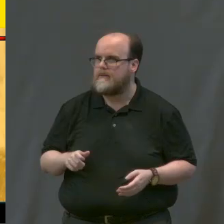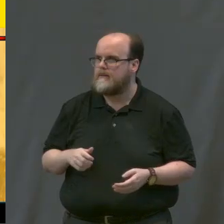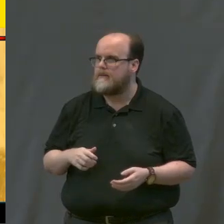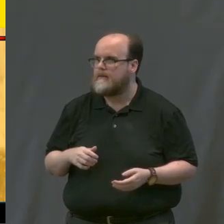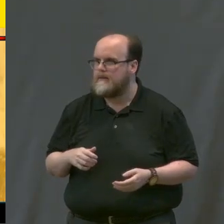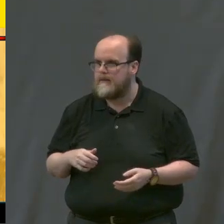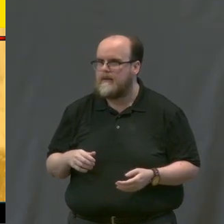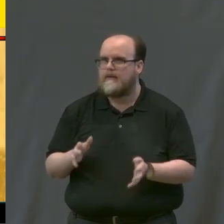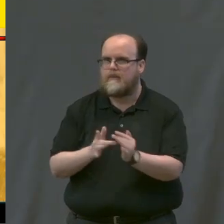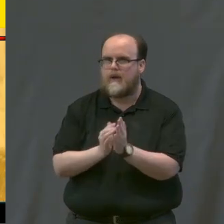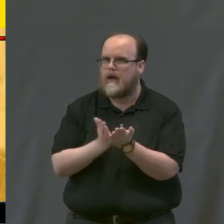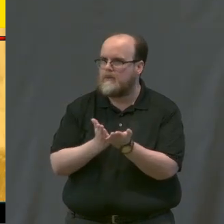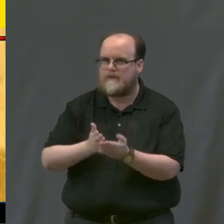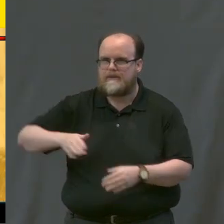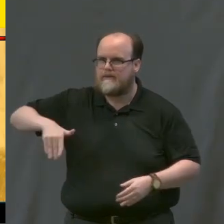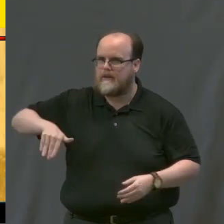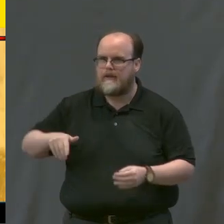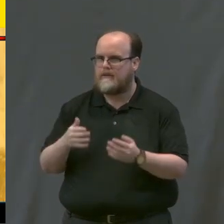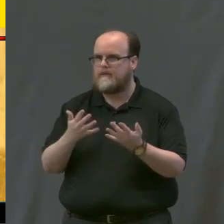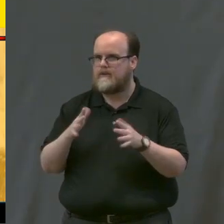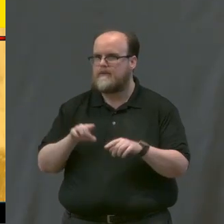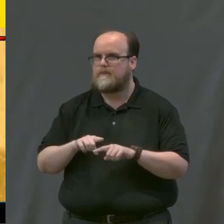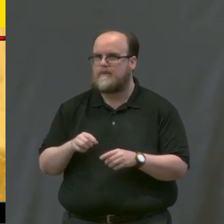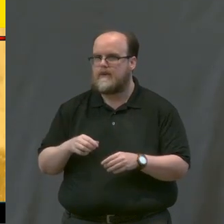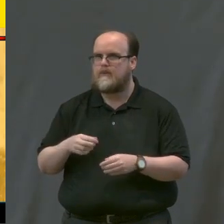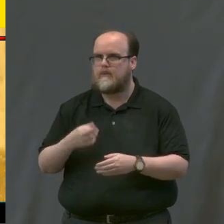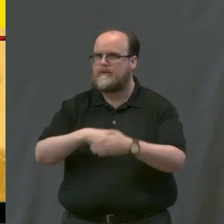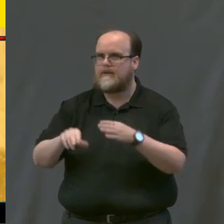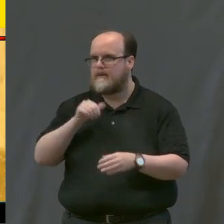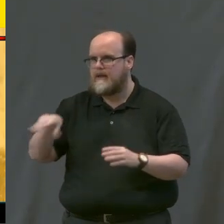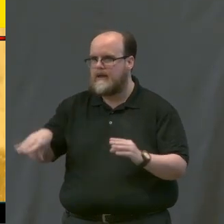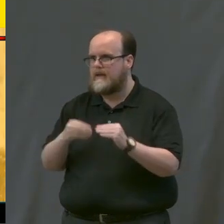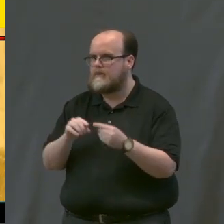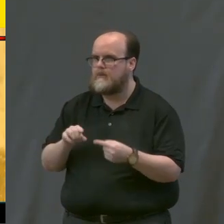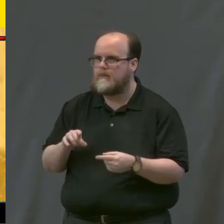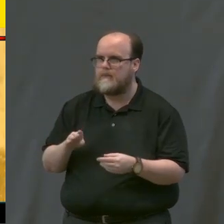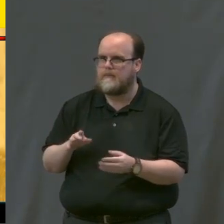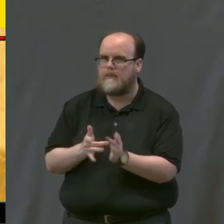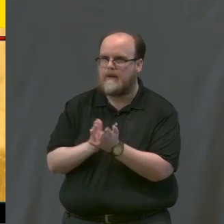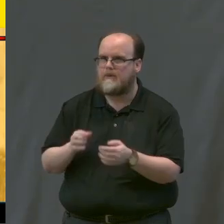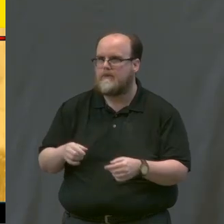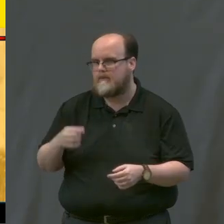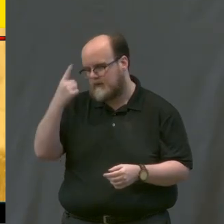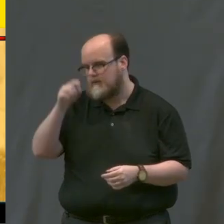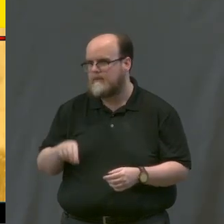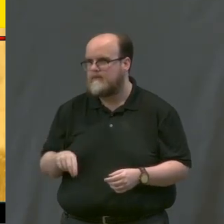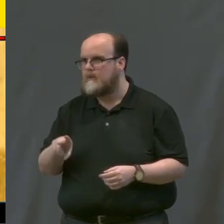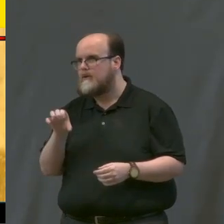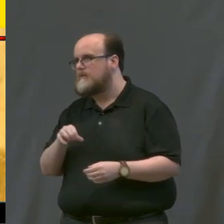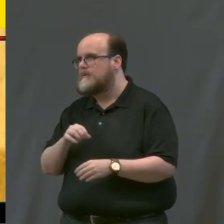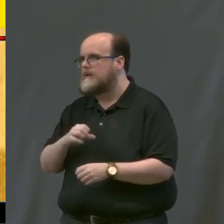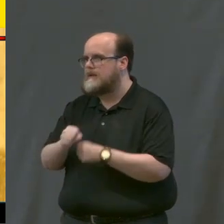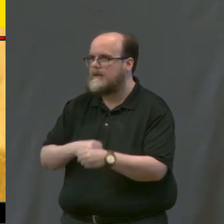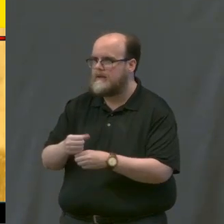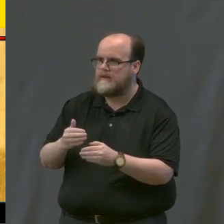the Bible not only was not compiled, but Revelation was not going to be put into the canon of the Bible for another 200 to 300 years into the